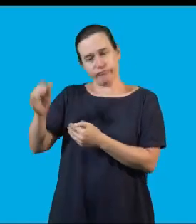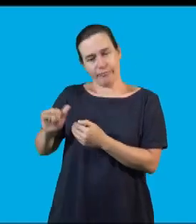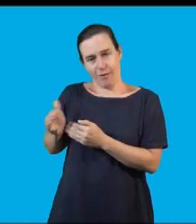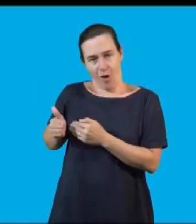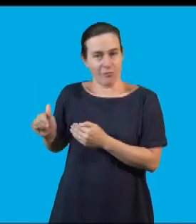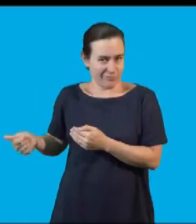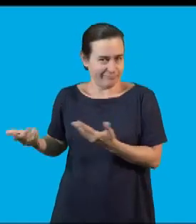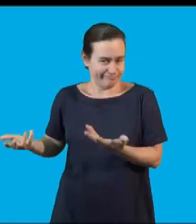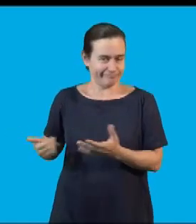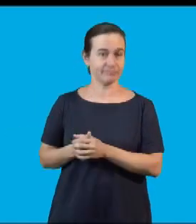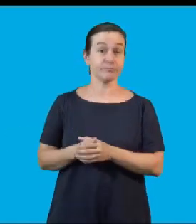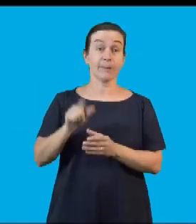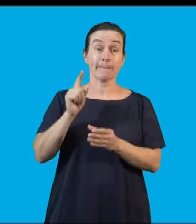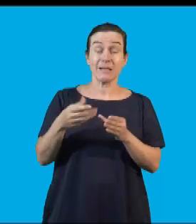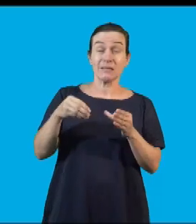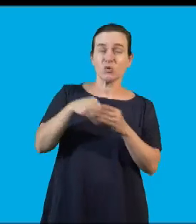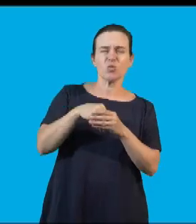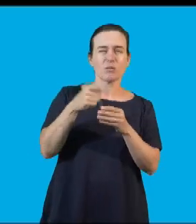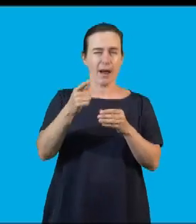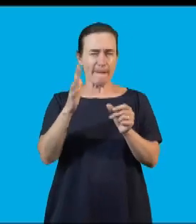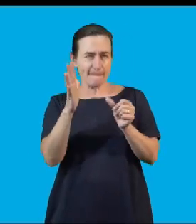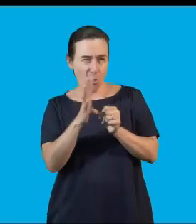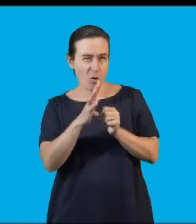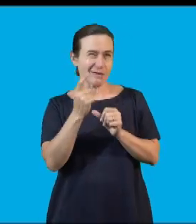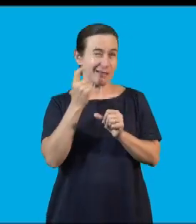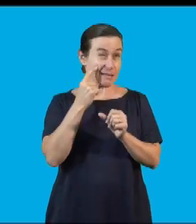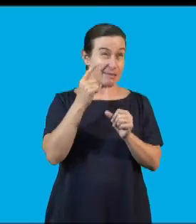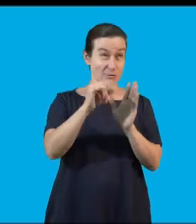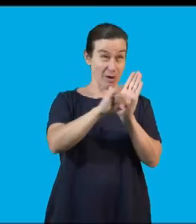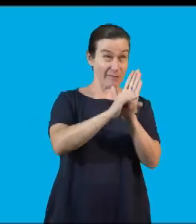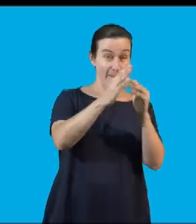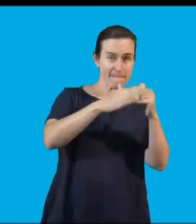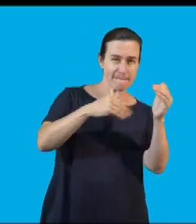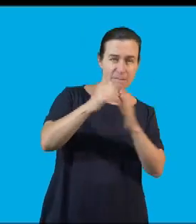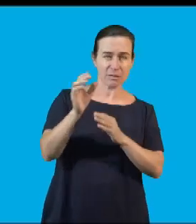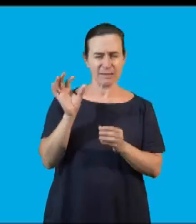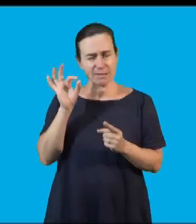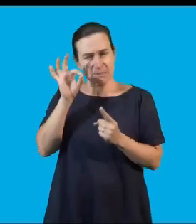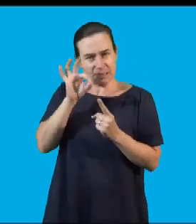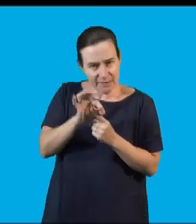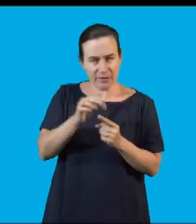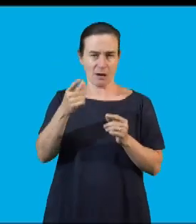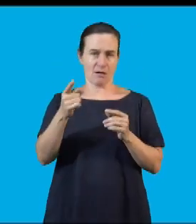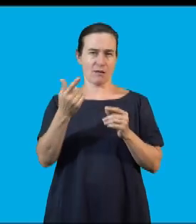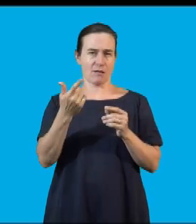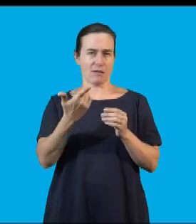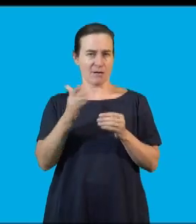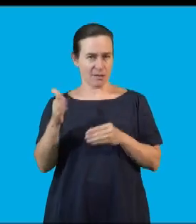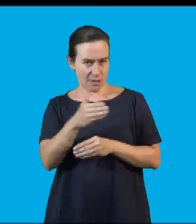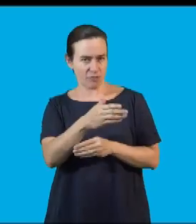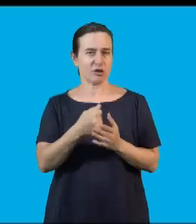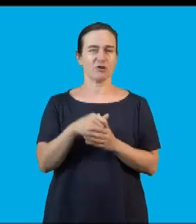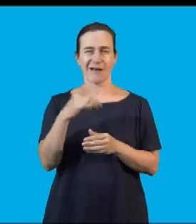you. You must include landmarks, distances, and specific directions in your